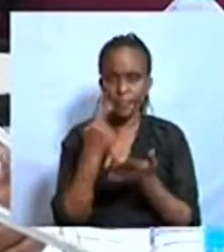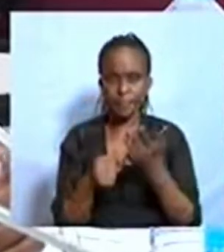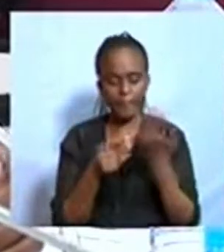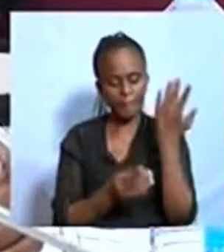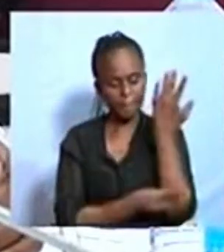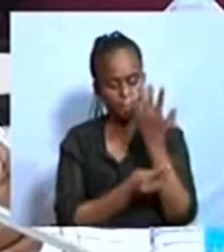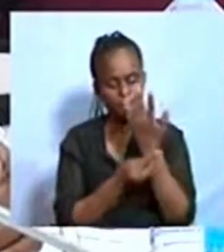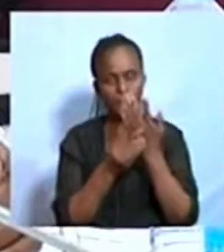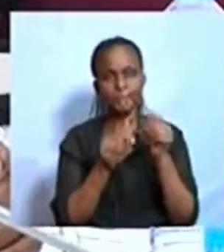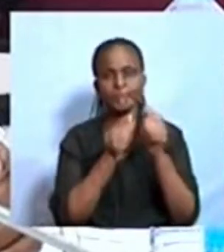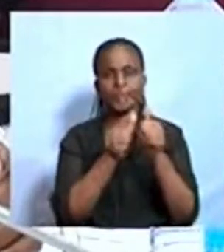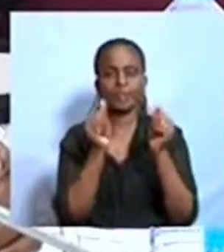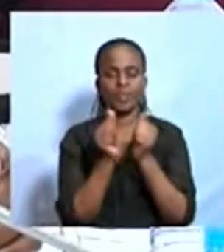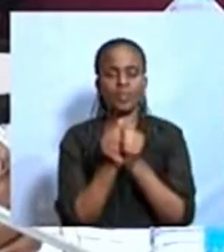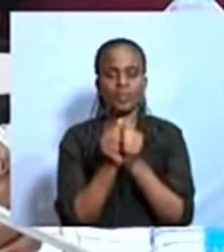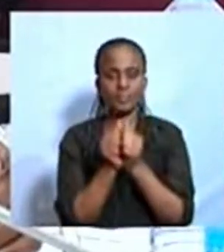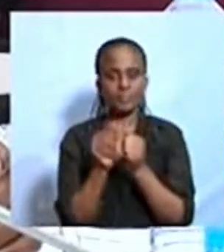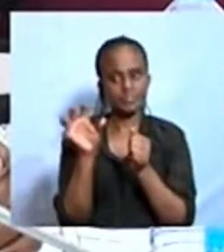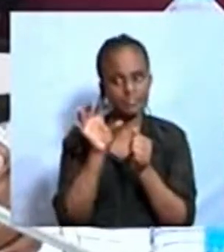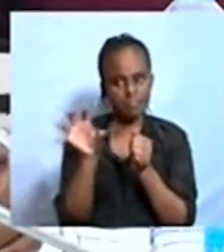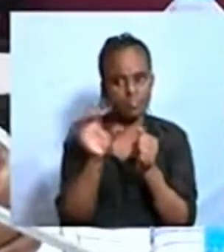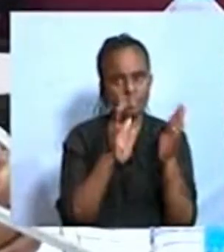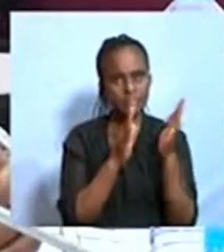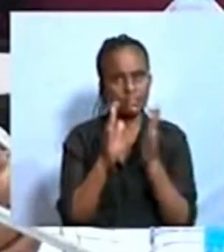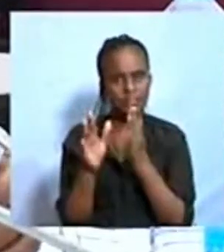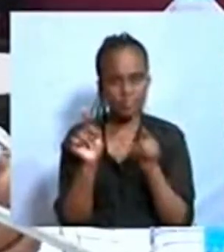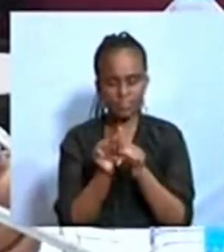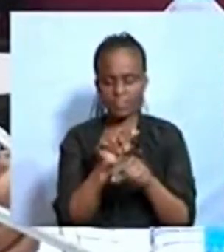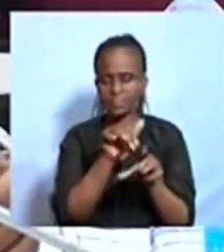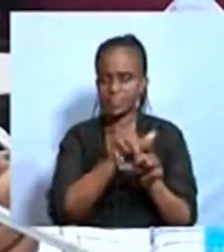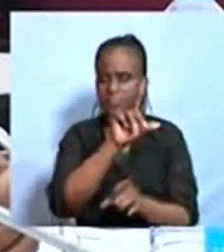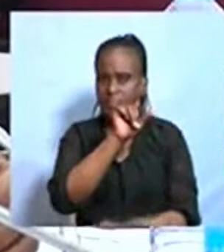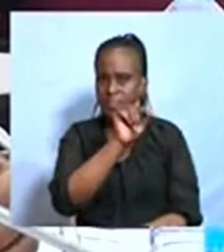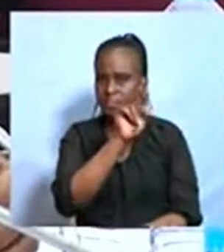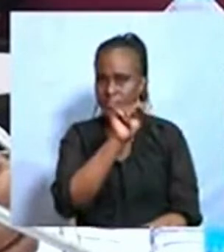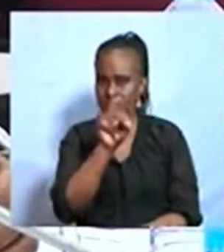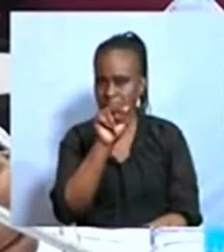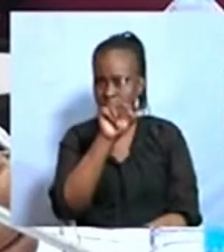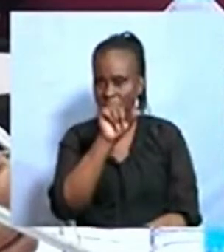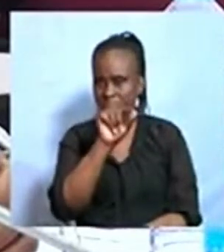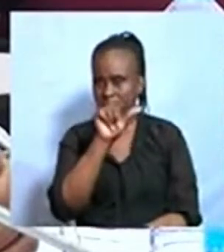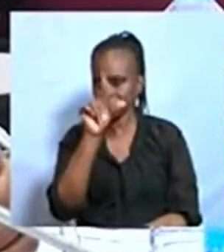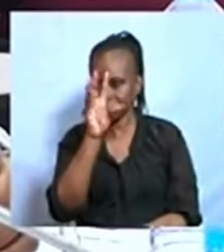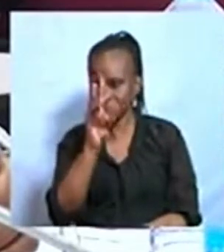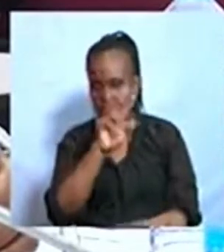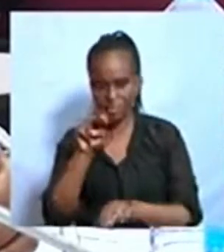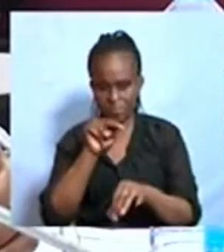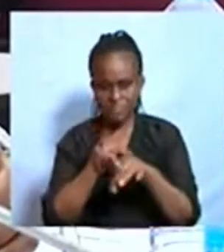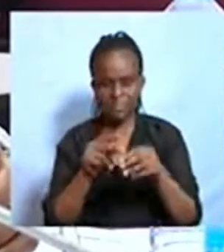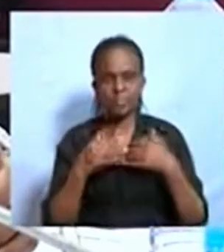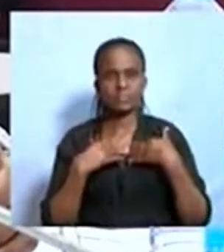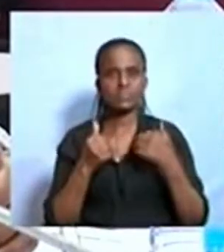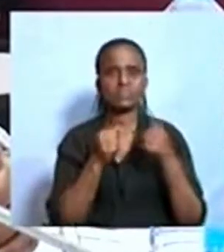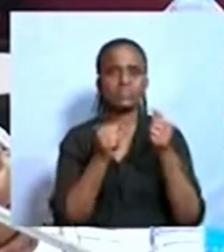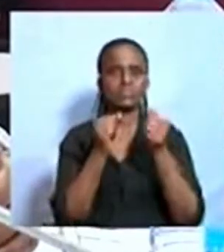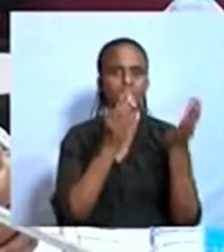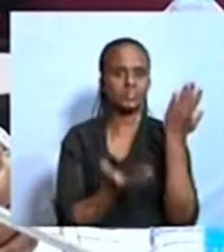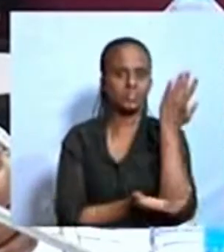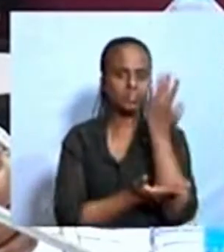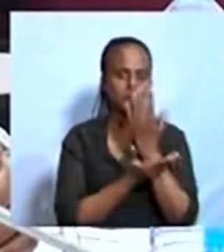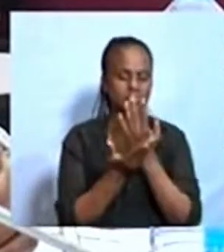developed in line with the set out priorities of the 2022 to 2026 National Strategic Plan on